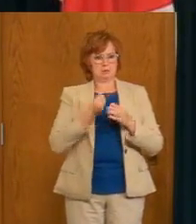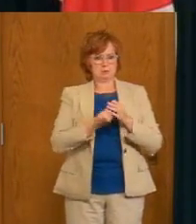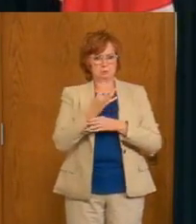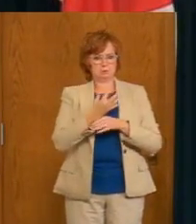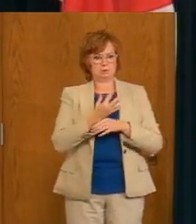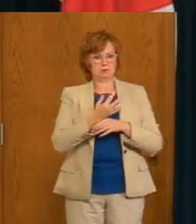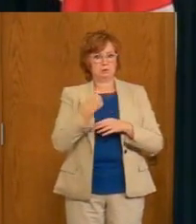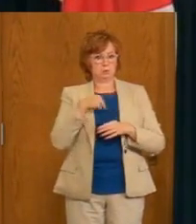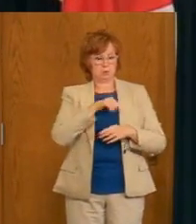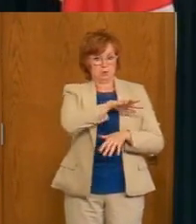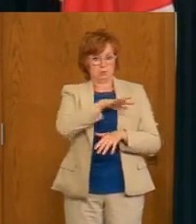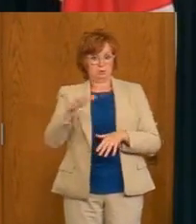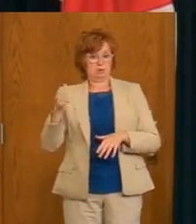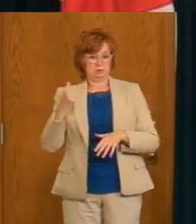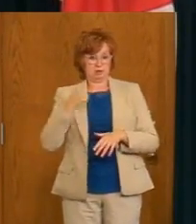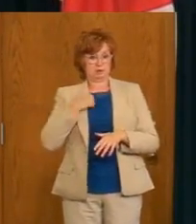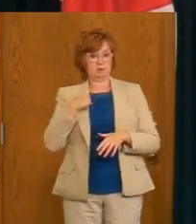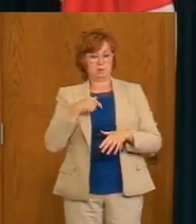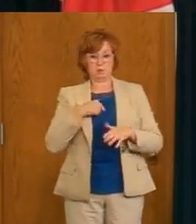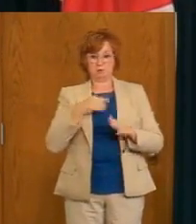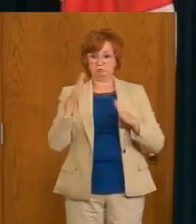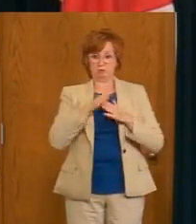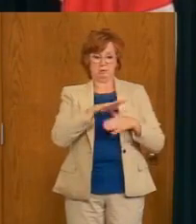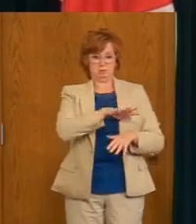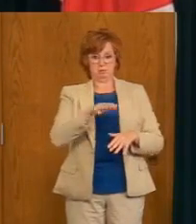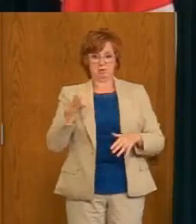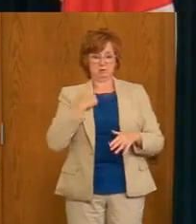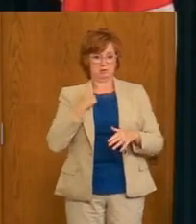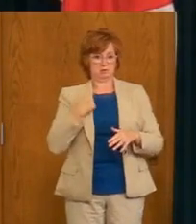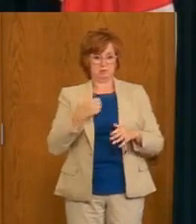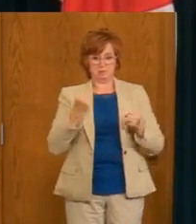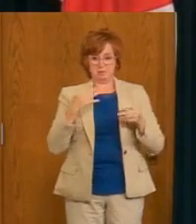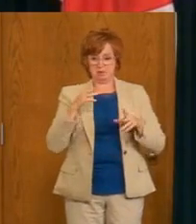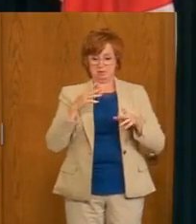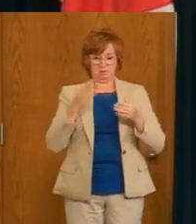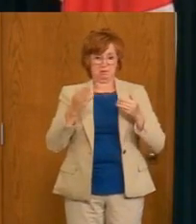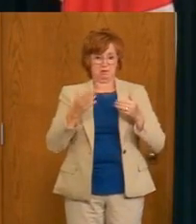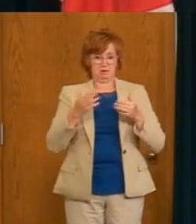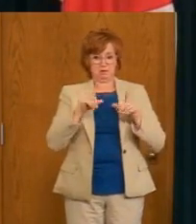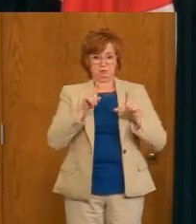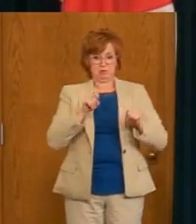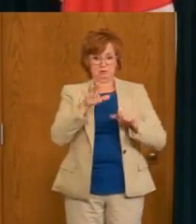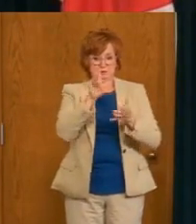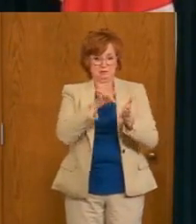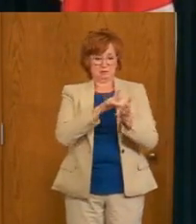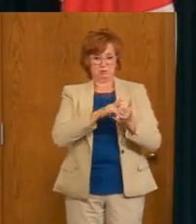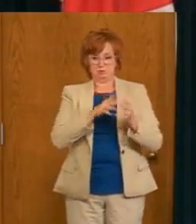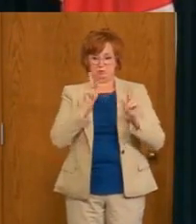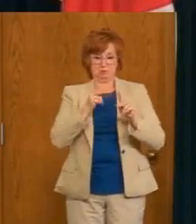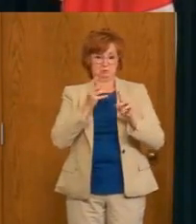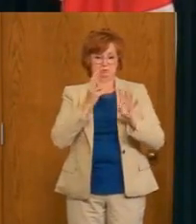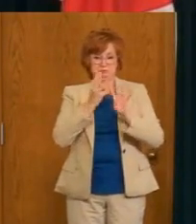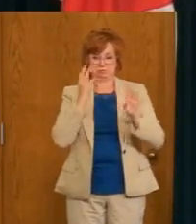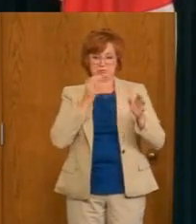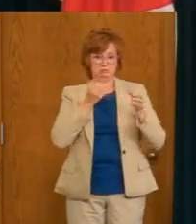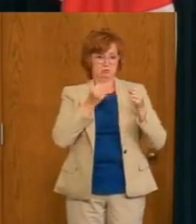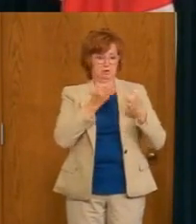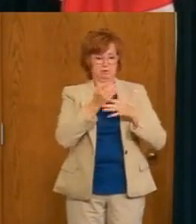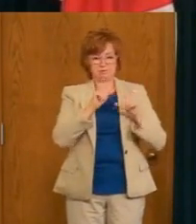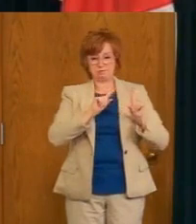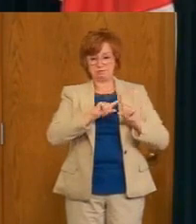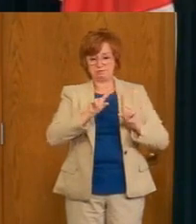detected. Does that raise concerns about those potential localized outbreaks, and especially with the one in the north right now? Like, are we seeing Delta connected